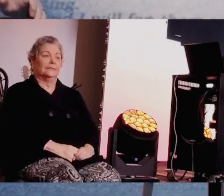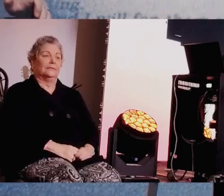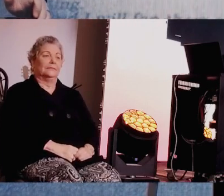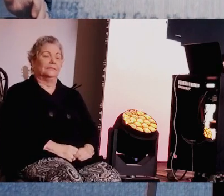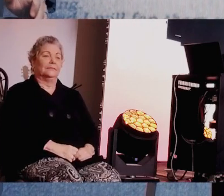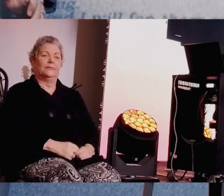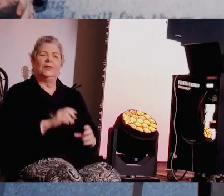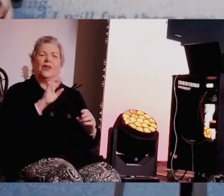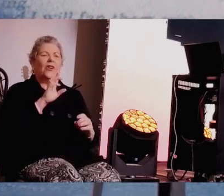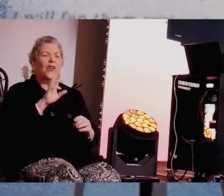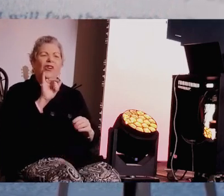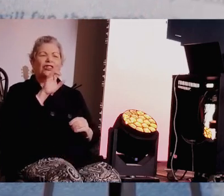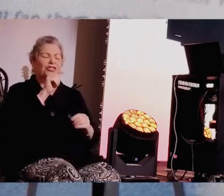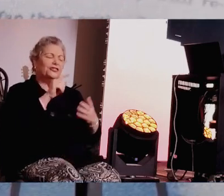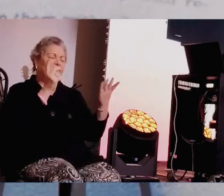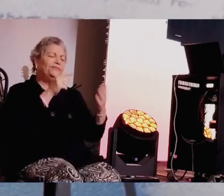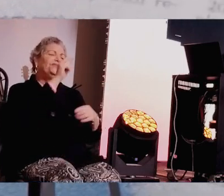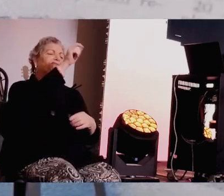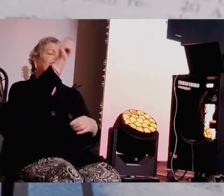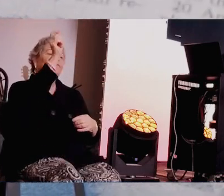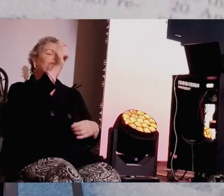Or was this just a box that we mark off?